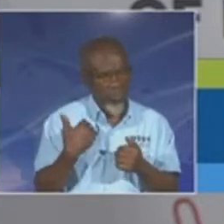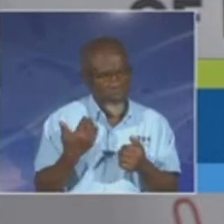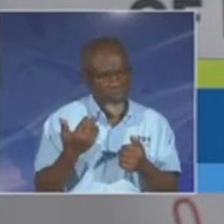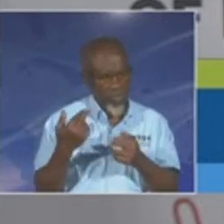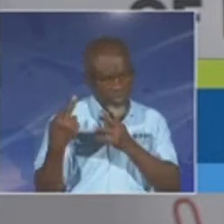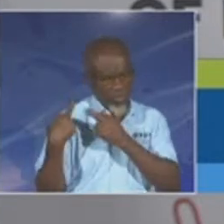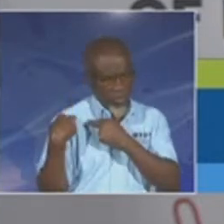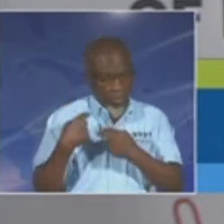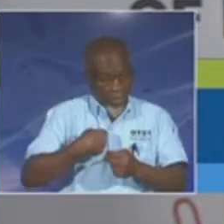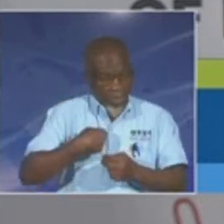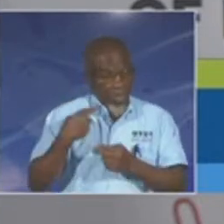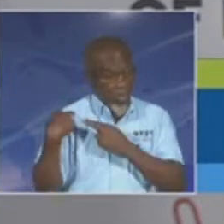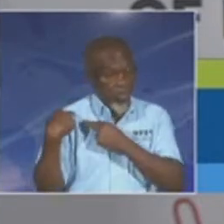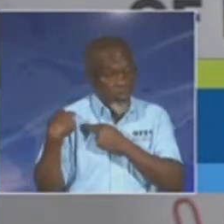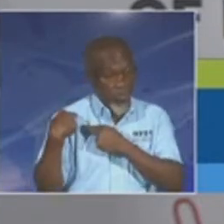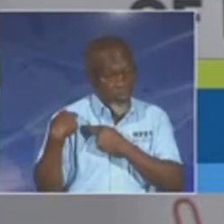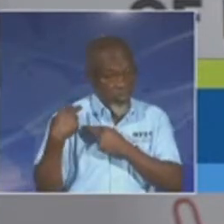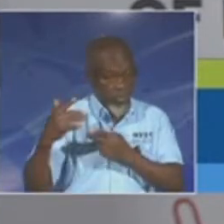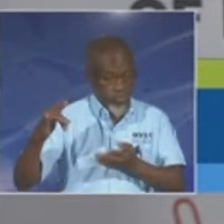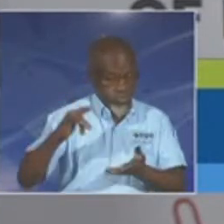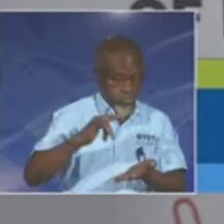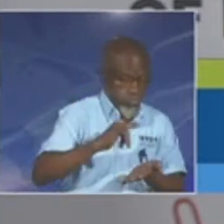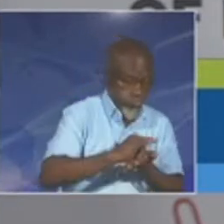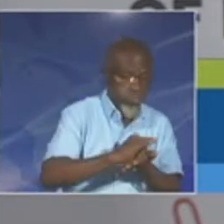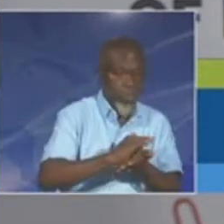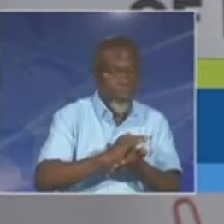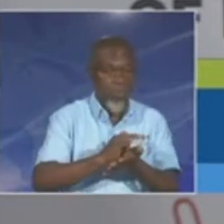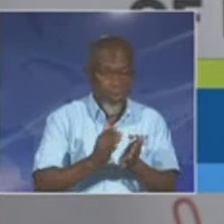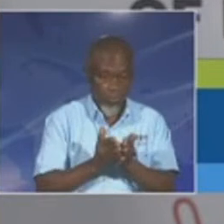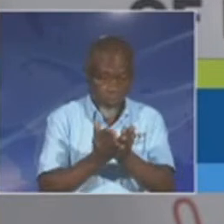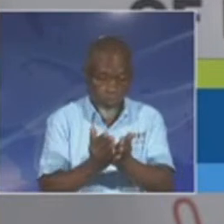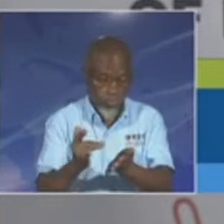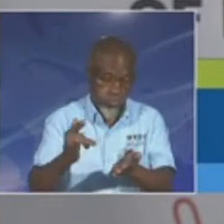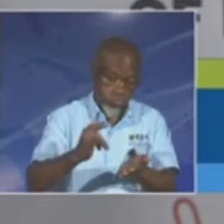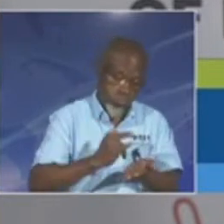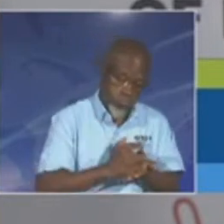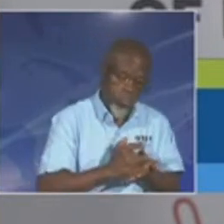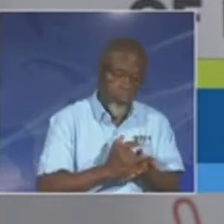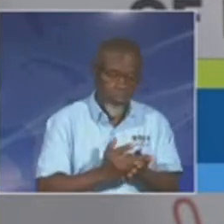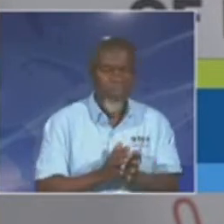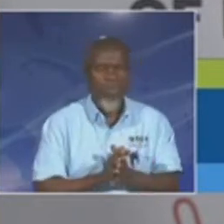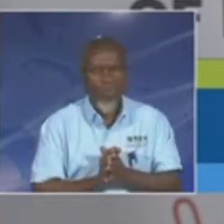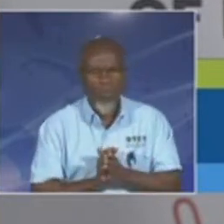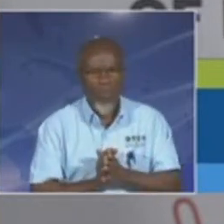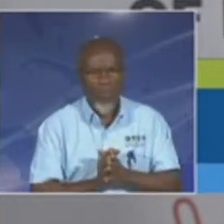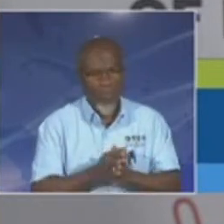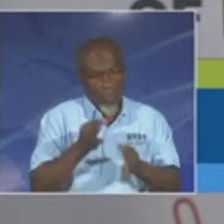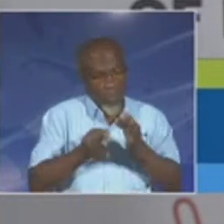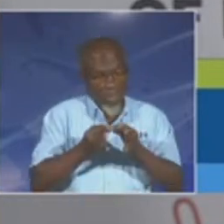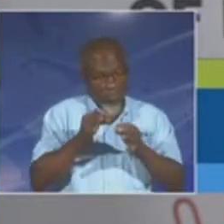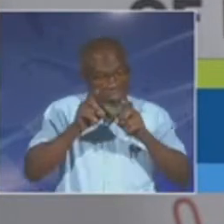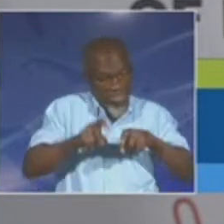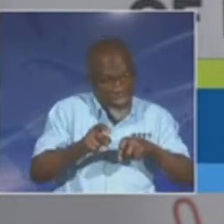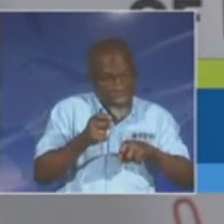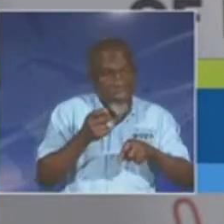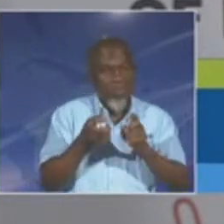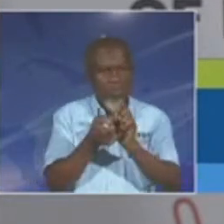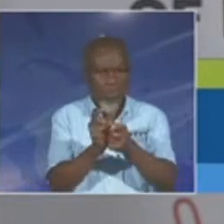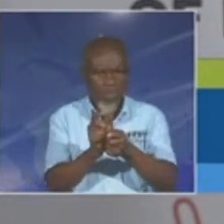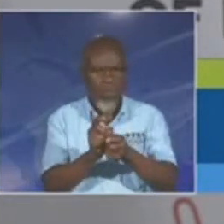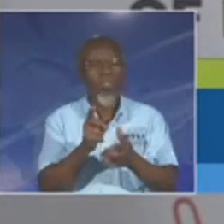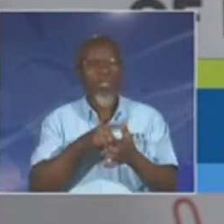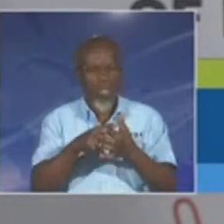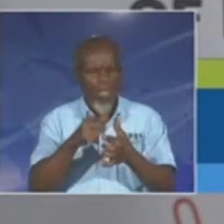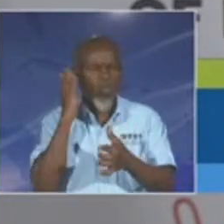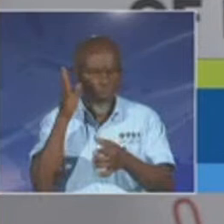course, once changes are made and sanctioned by the Honorable Prime Minister and the Cabinet, then of course you all will be made